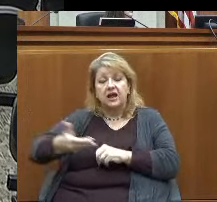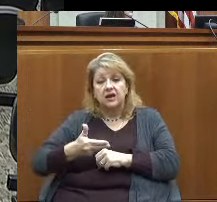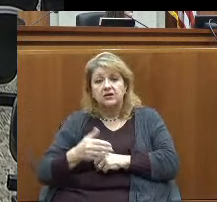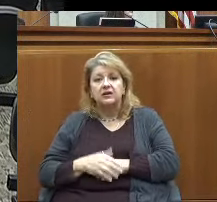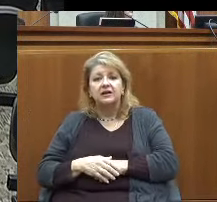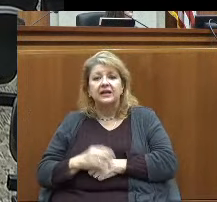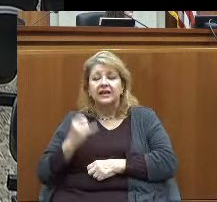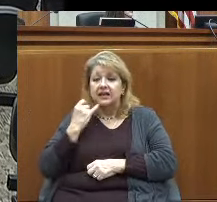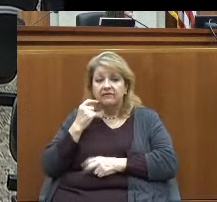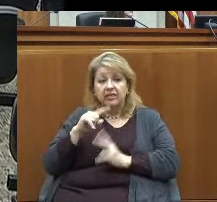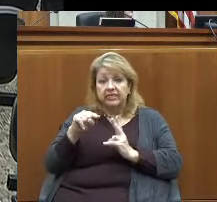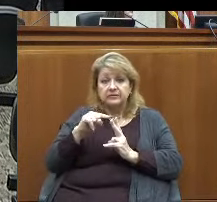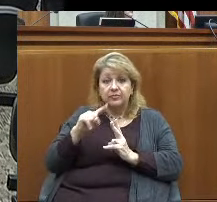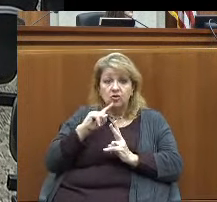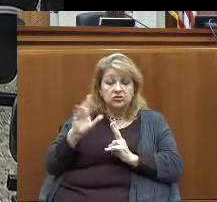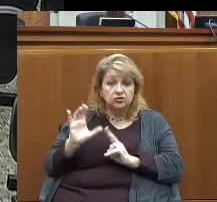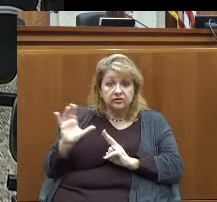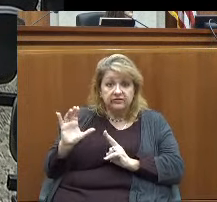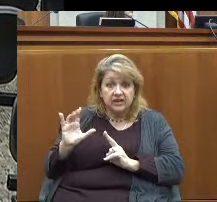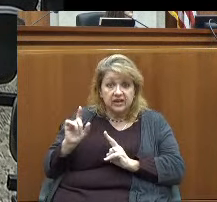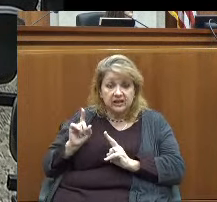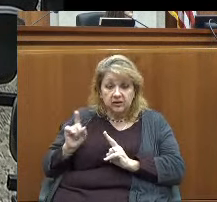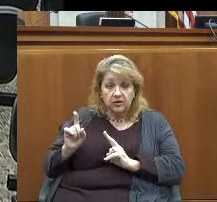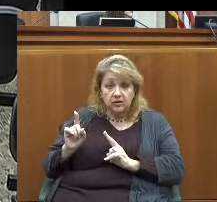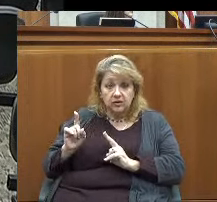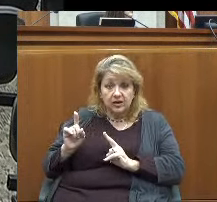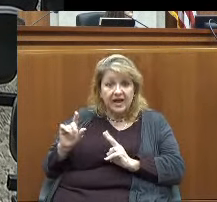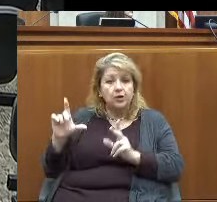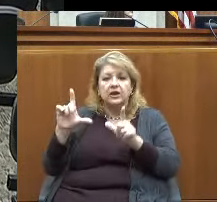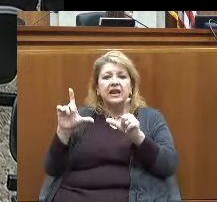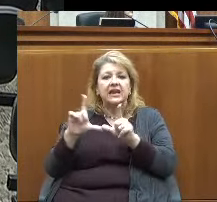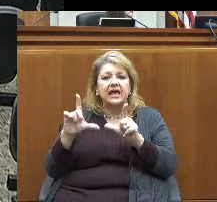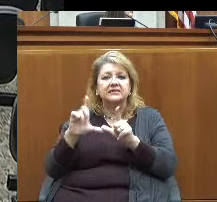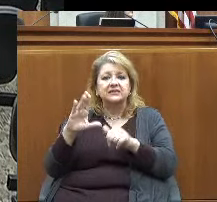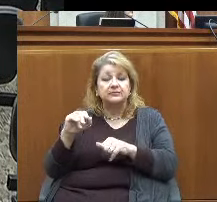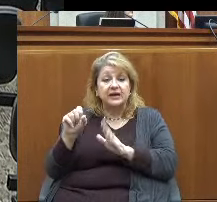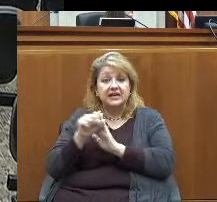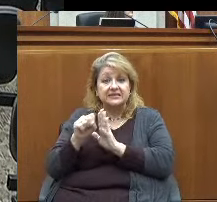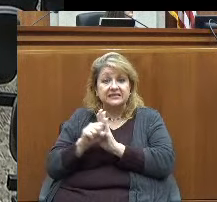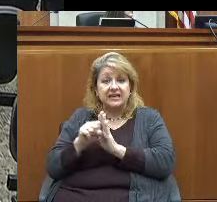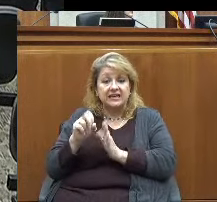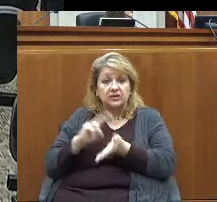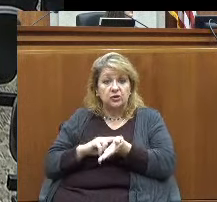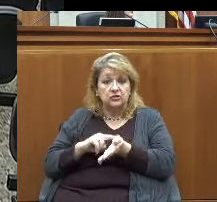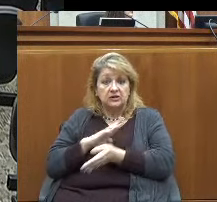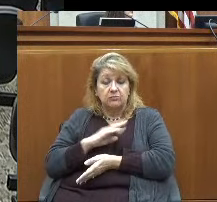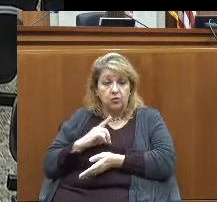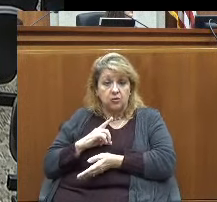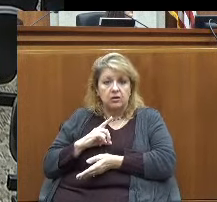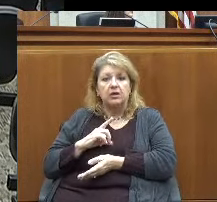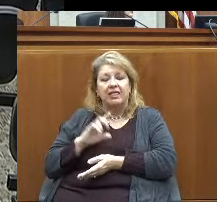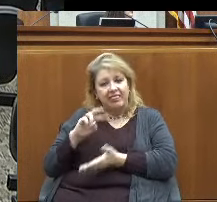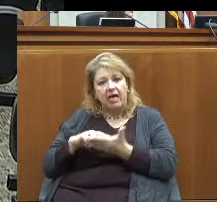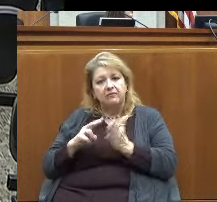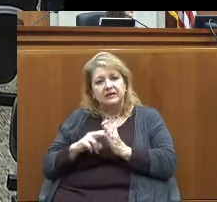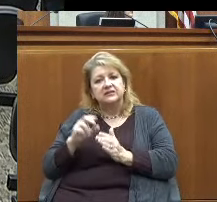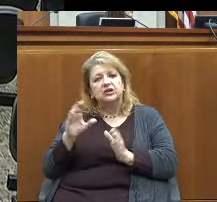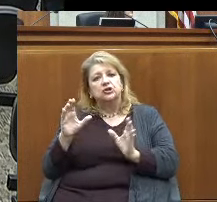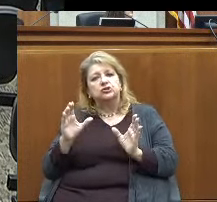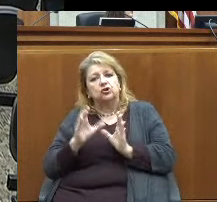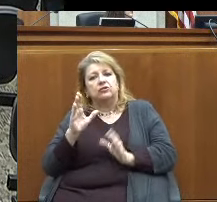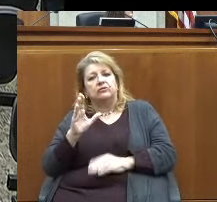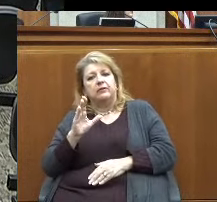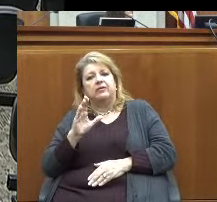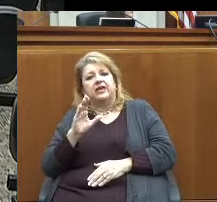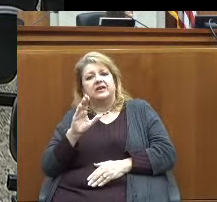say, you know what, if these individuals are certified with the license by the State Nursing Board, they could be deemed as certified by BESI, and